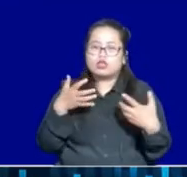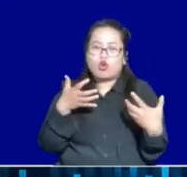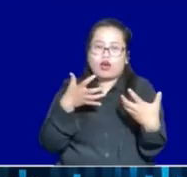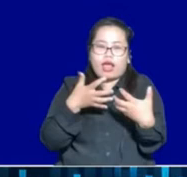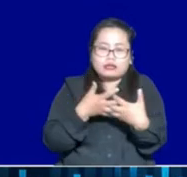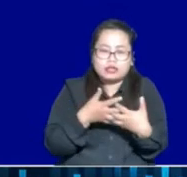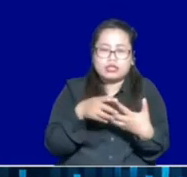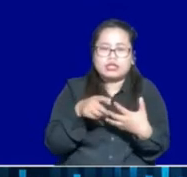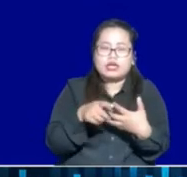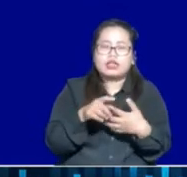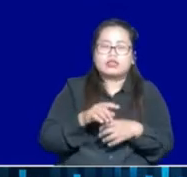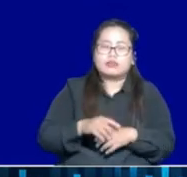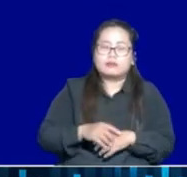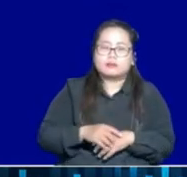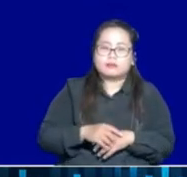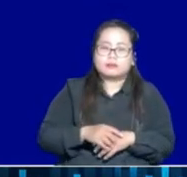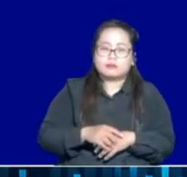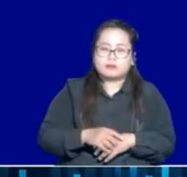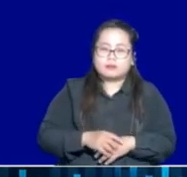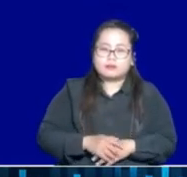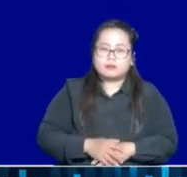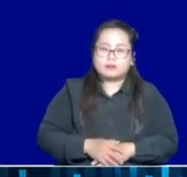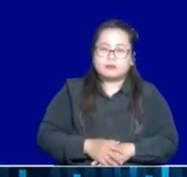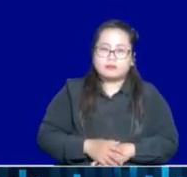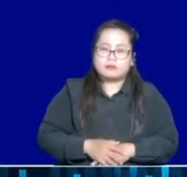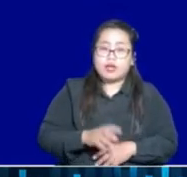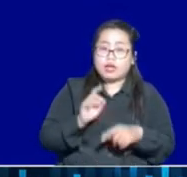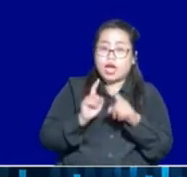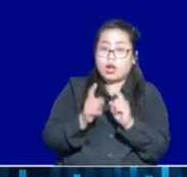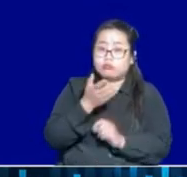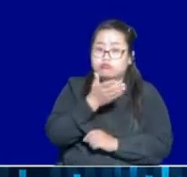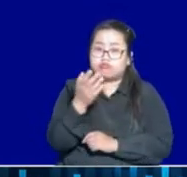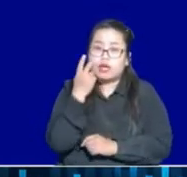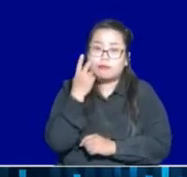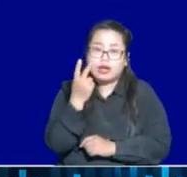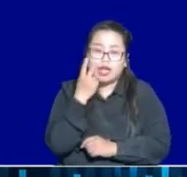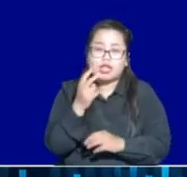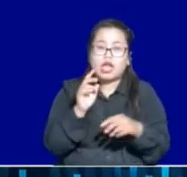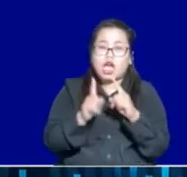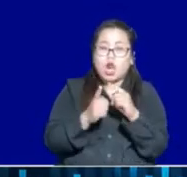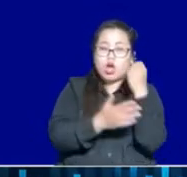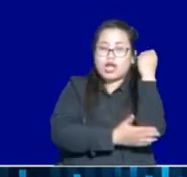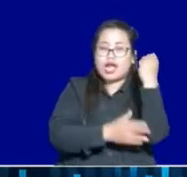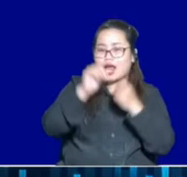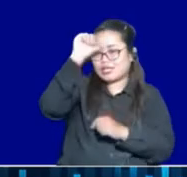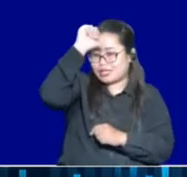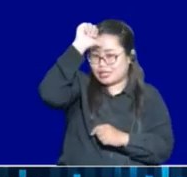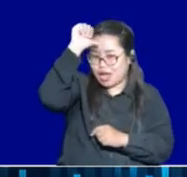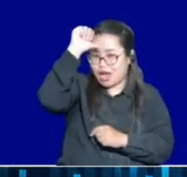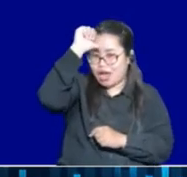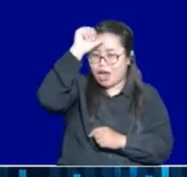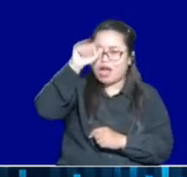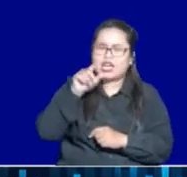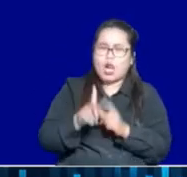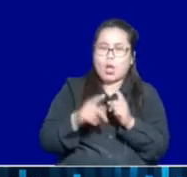if you find here a country like India, you might say, you know, India is very far from the red line.